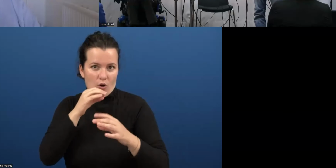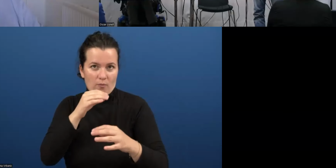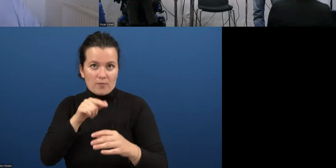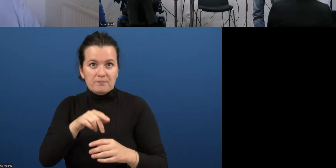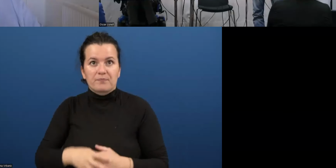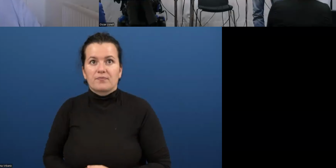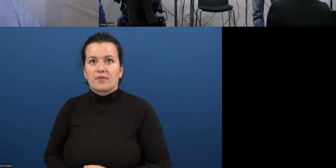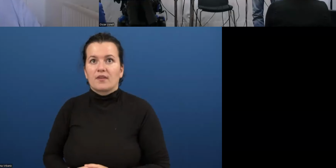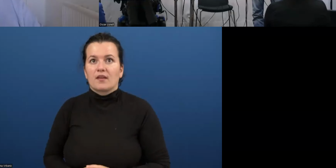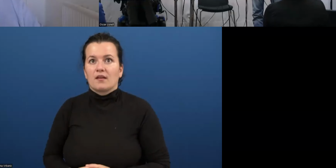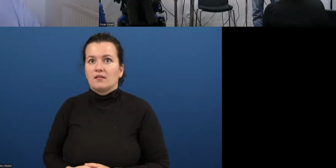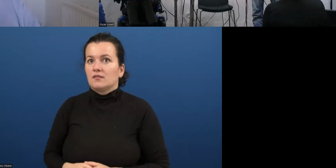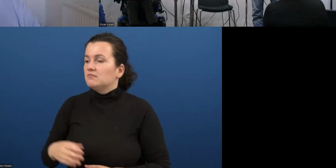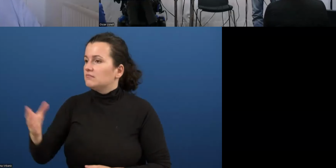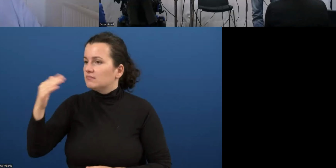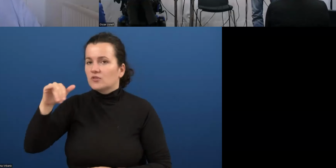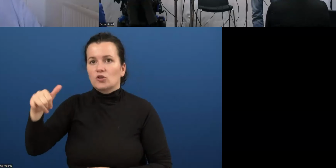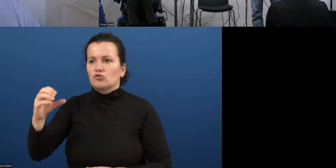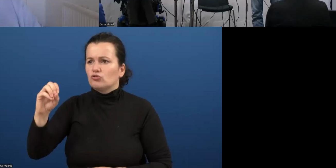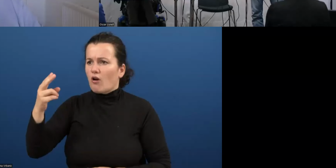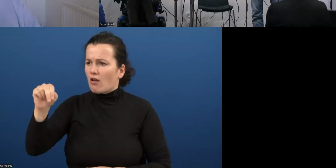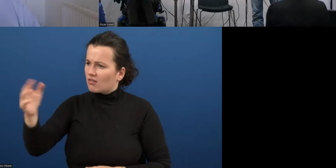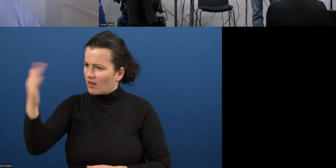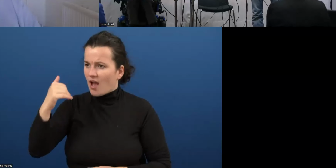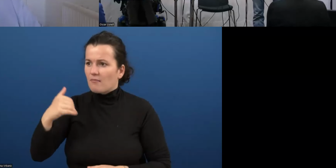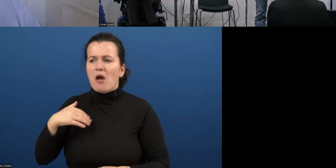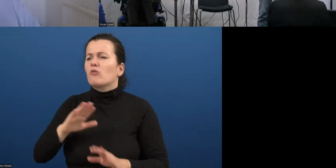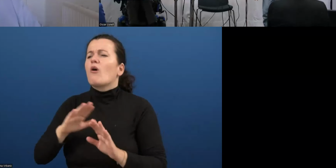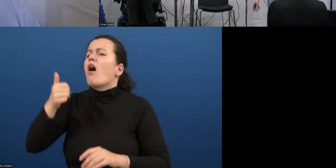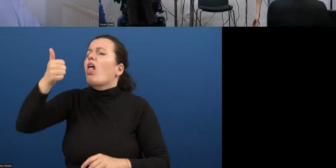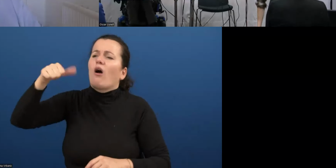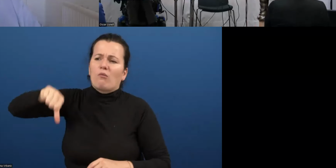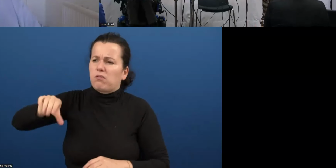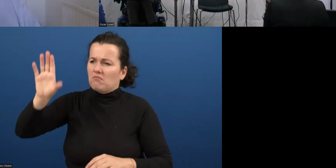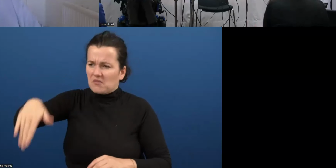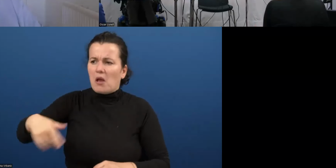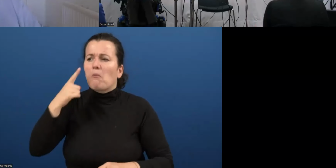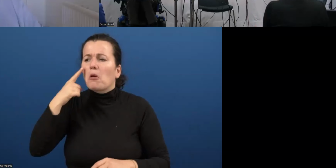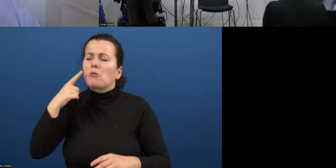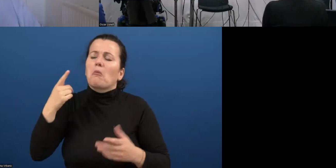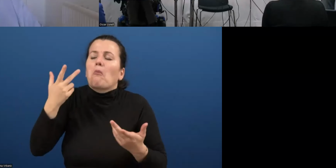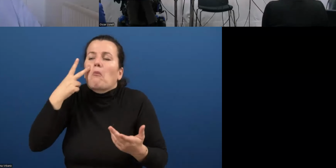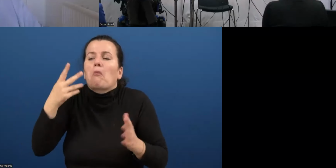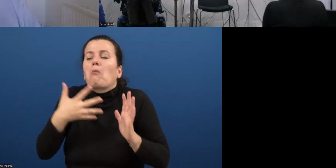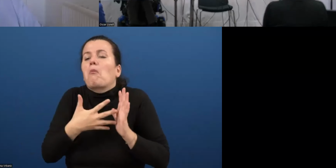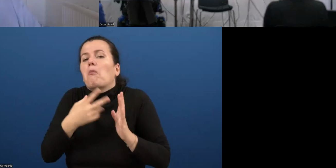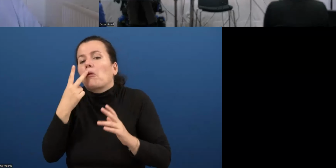it's just to come up, there's no wrongs, there is no rights, please, let's explore this one together with Mr. Osborne here.